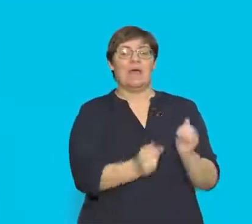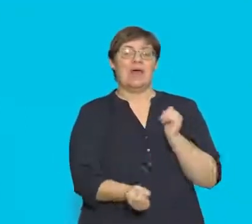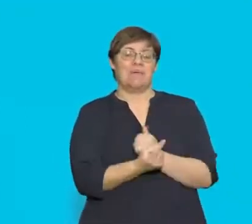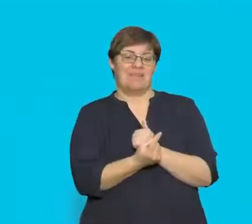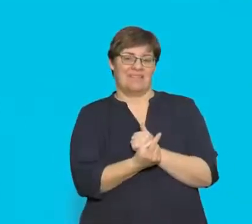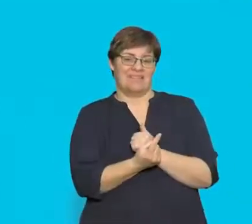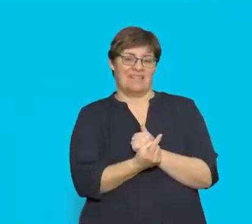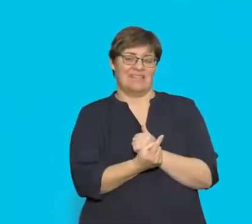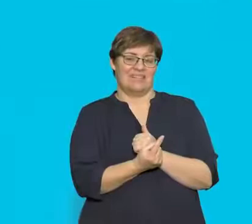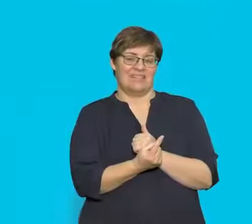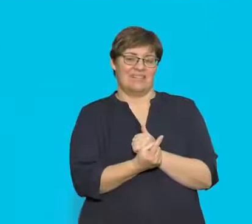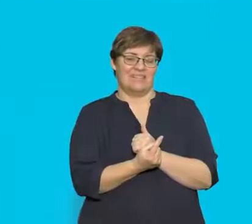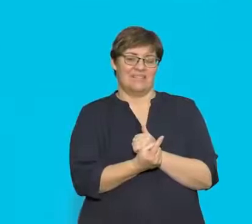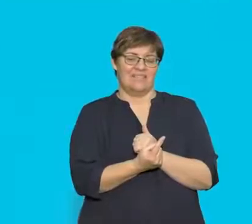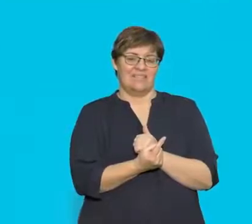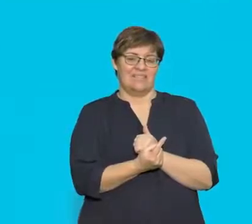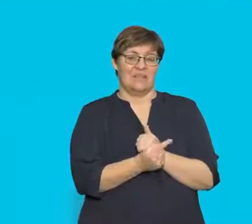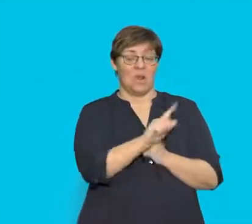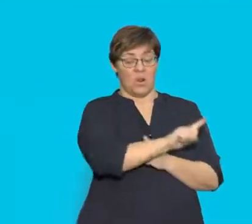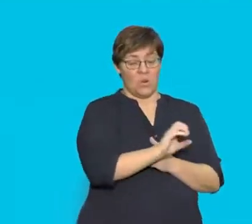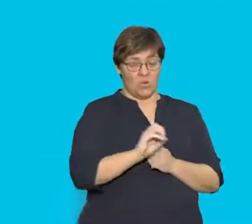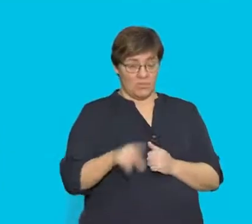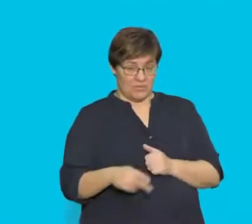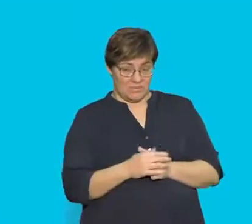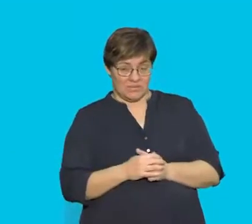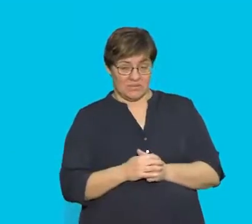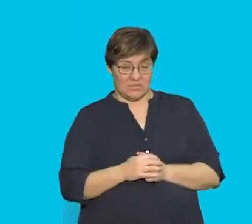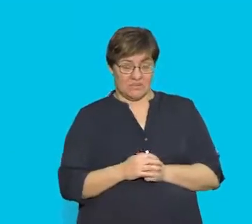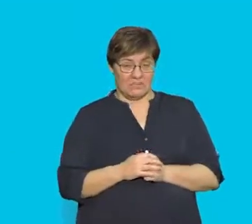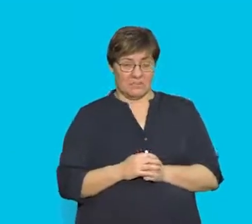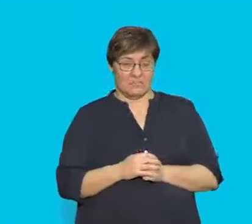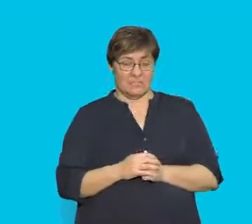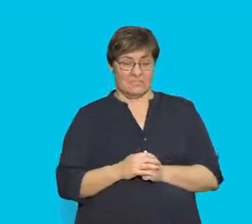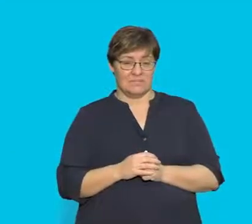happening in our loop. And if we go to